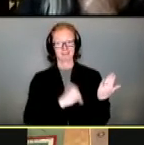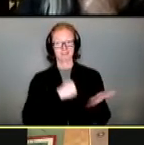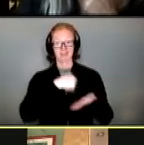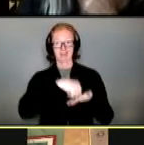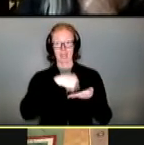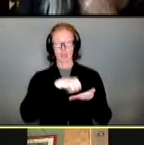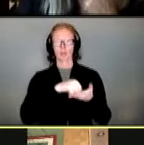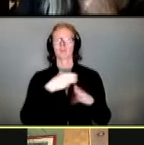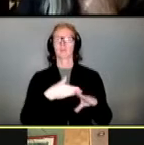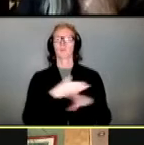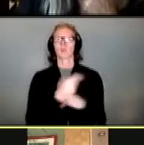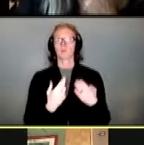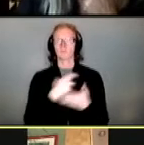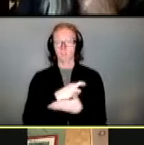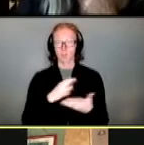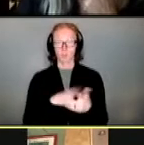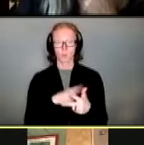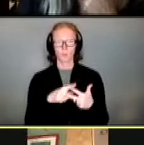It addresses